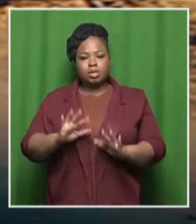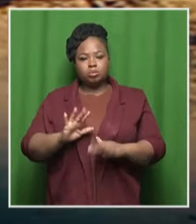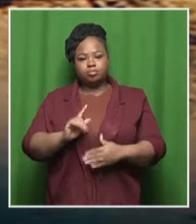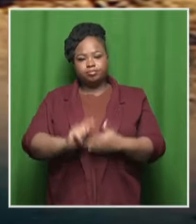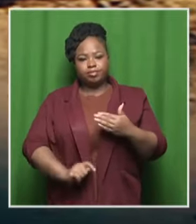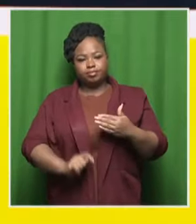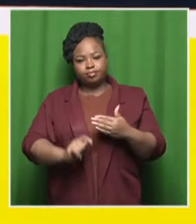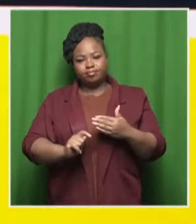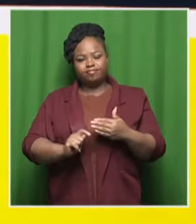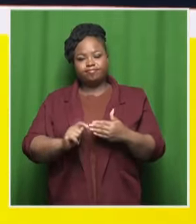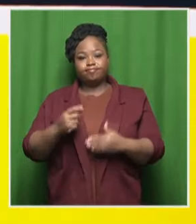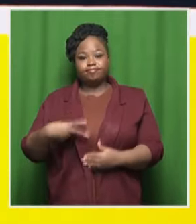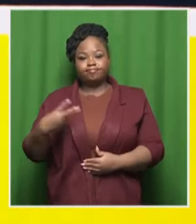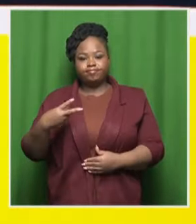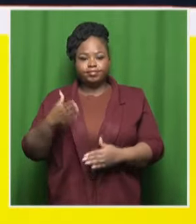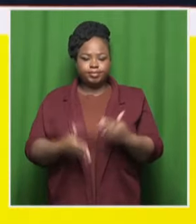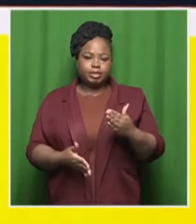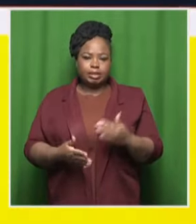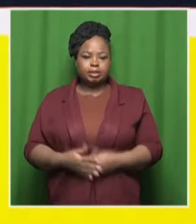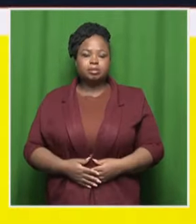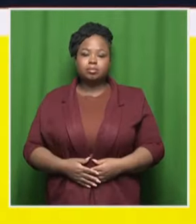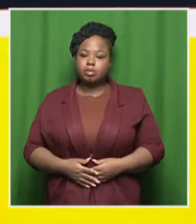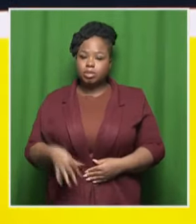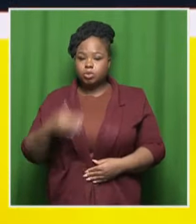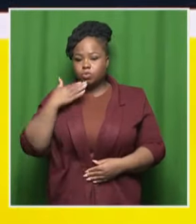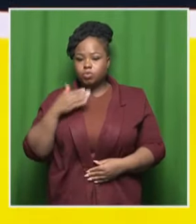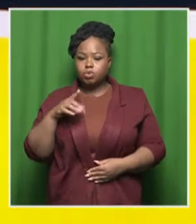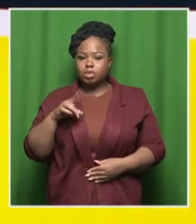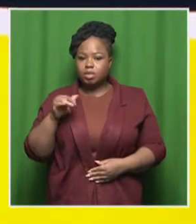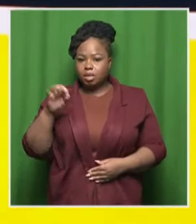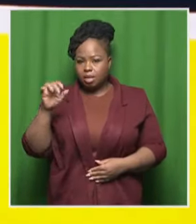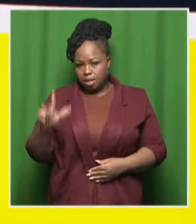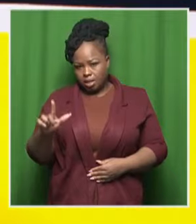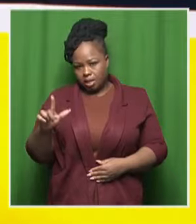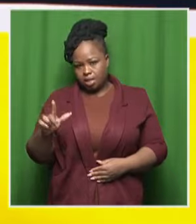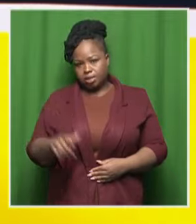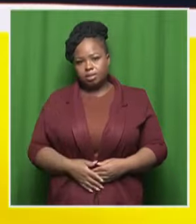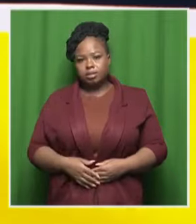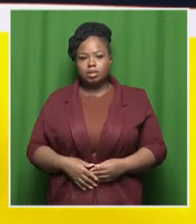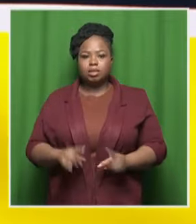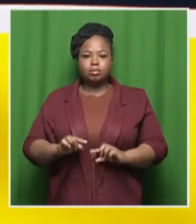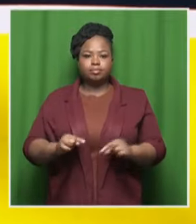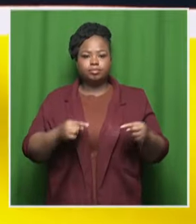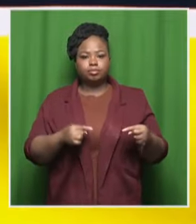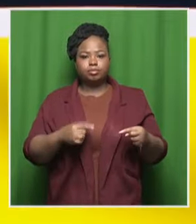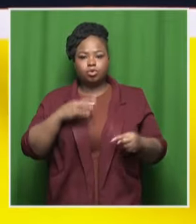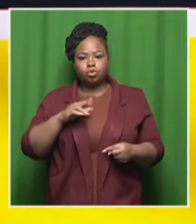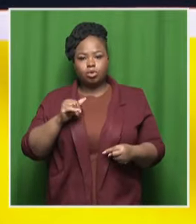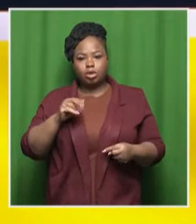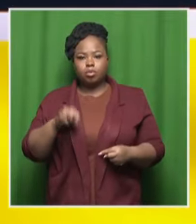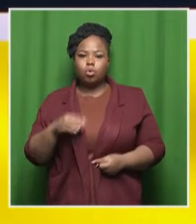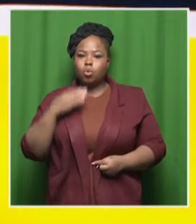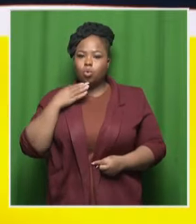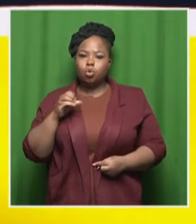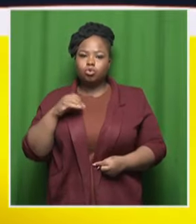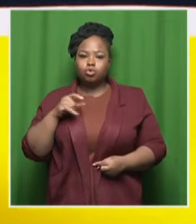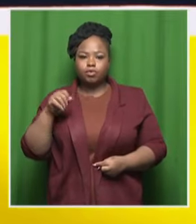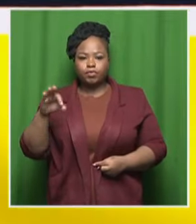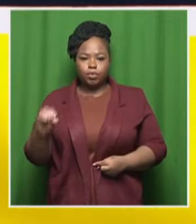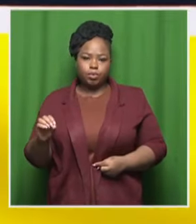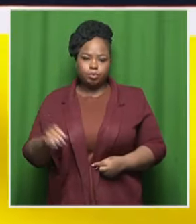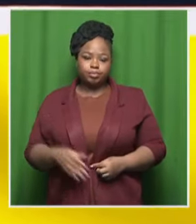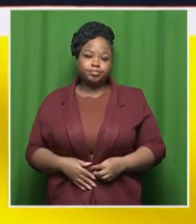has come to an end now. The ruling Frelimo Party candidate is Daniel Chapo, and the opposition Renamo Party's candidate is Asofo Momade.